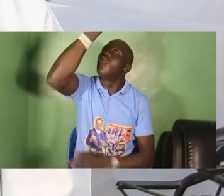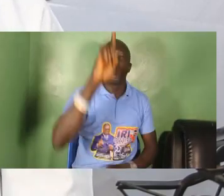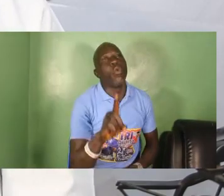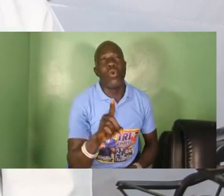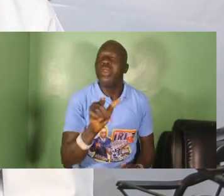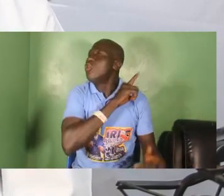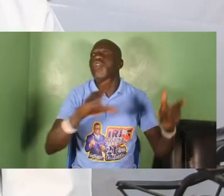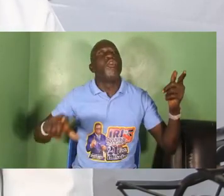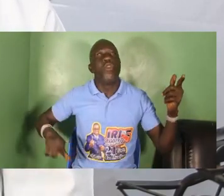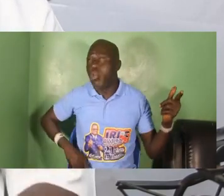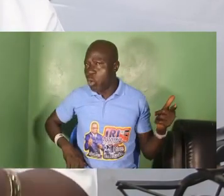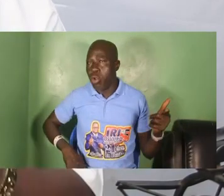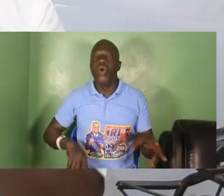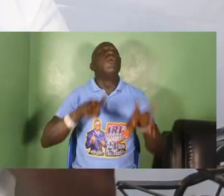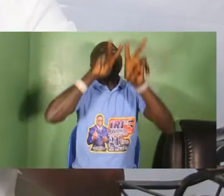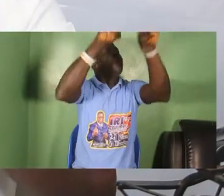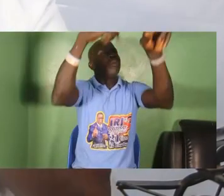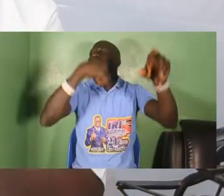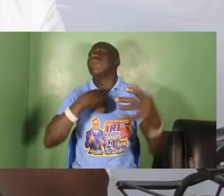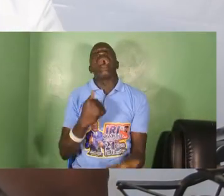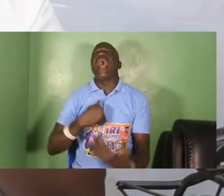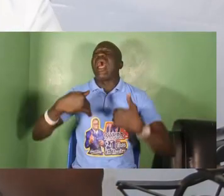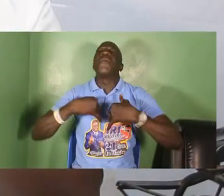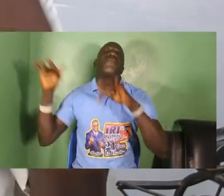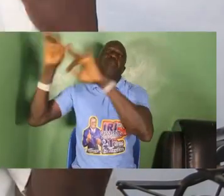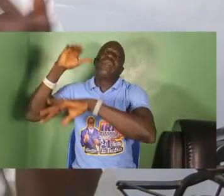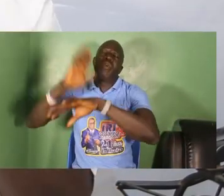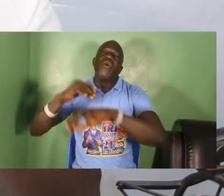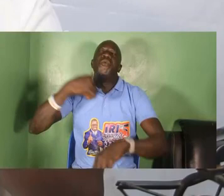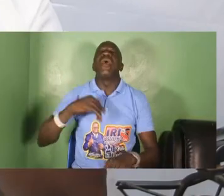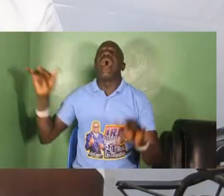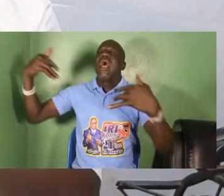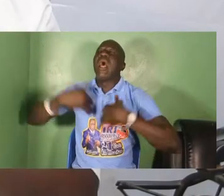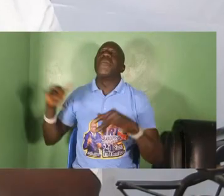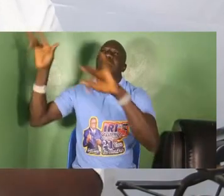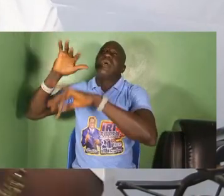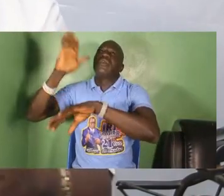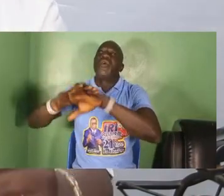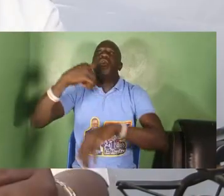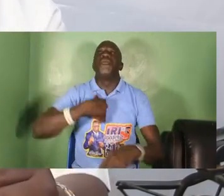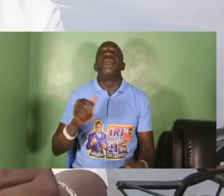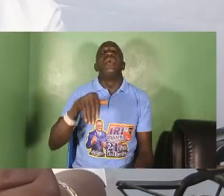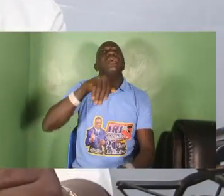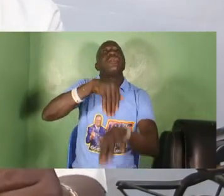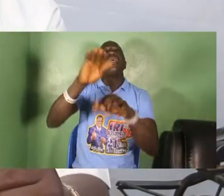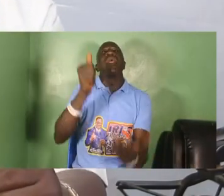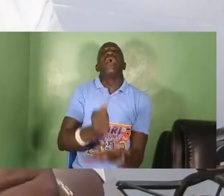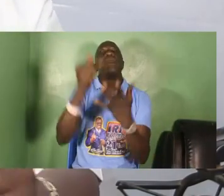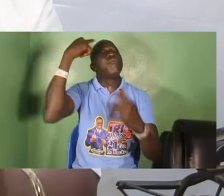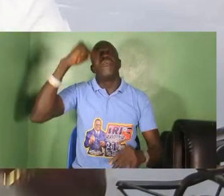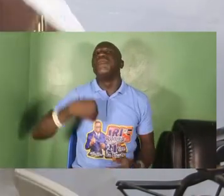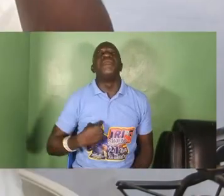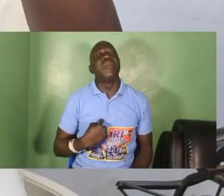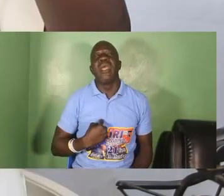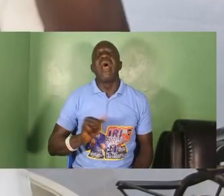in the word? Lord, have mercy on me. Have mercy on me. And raise help for